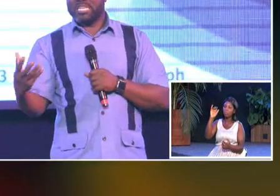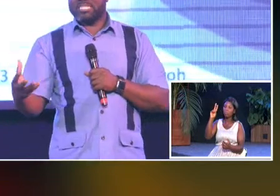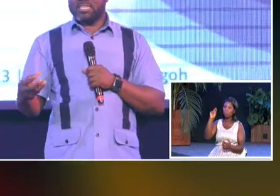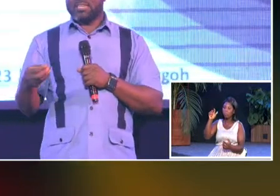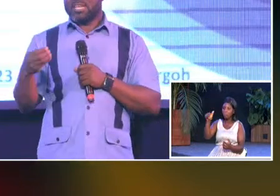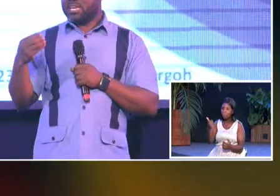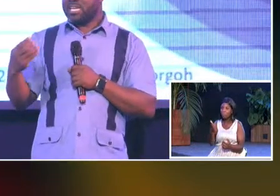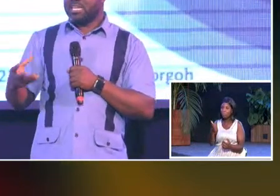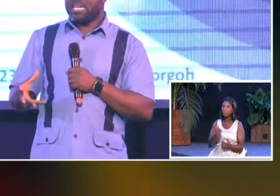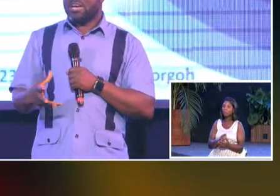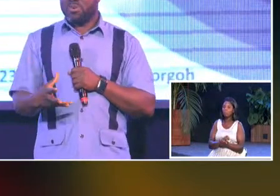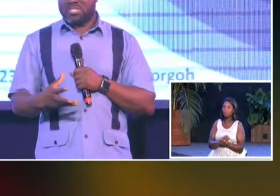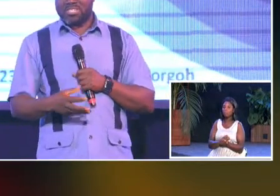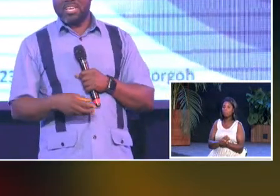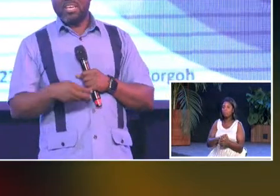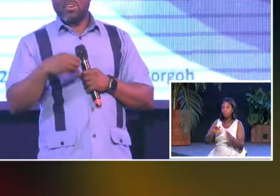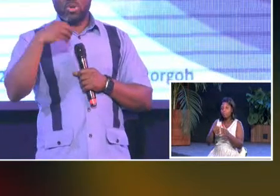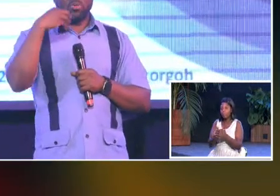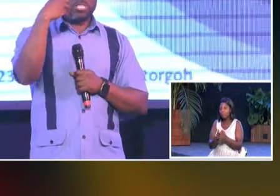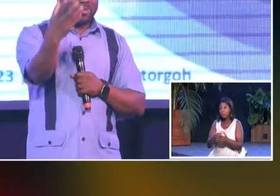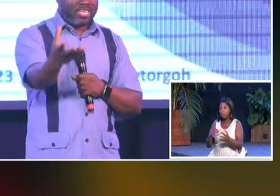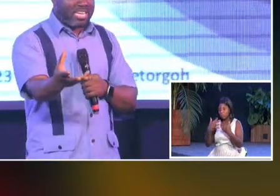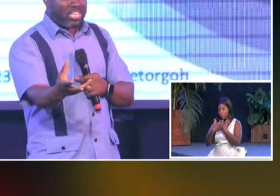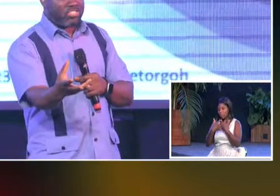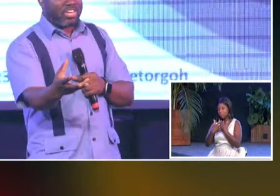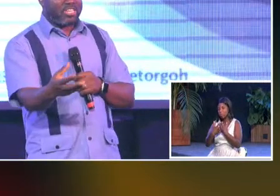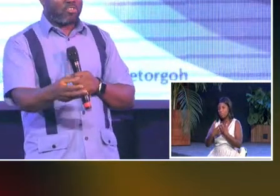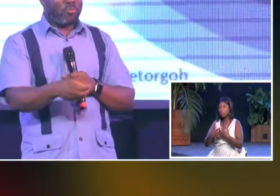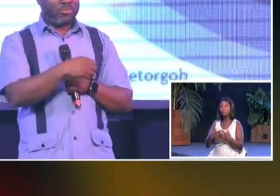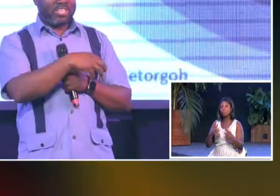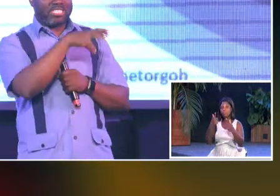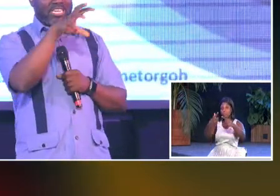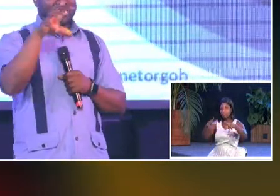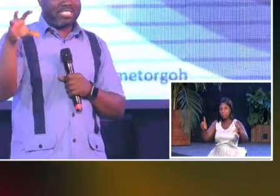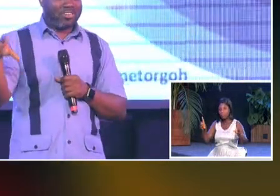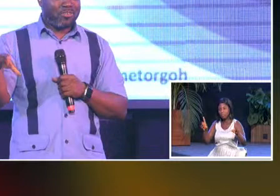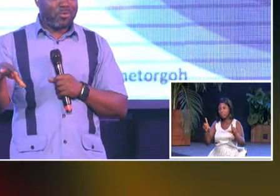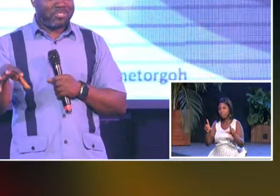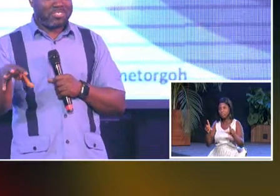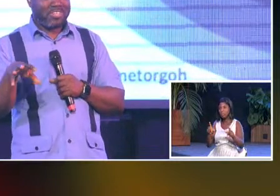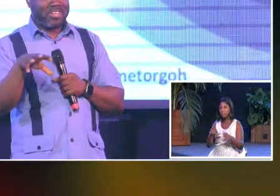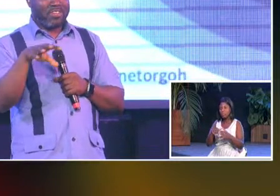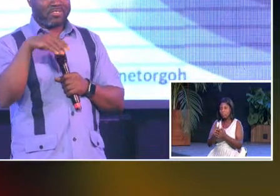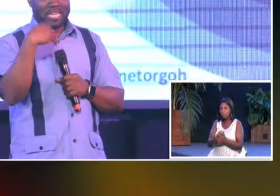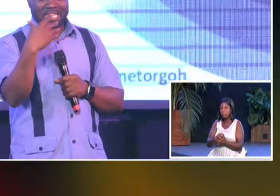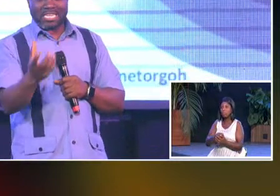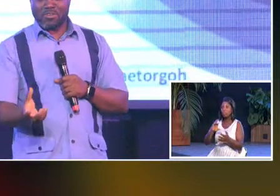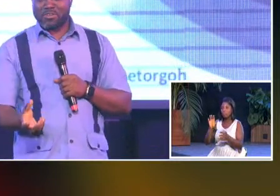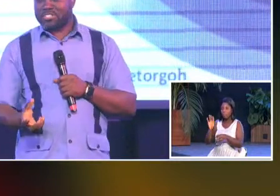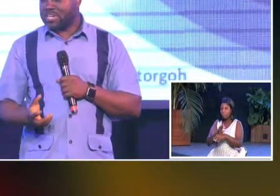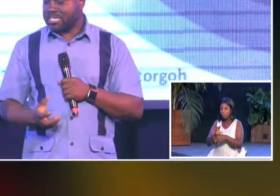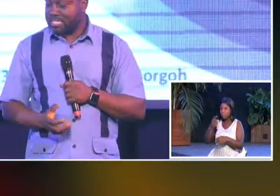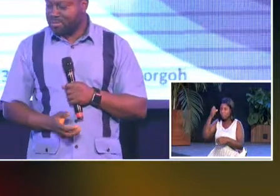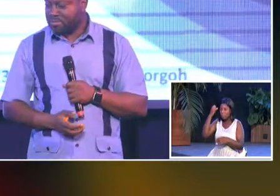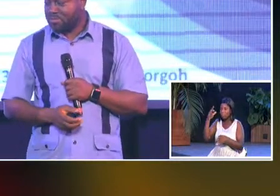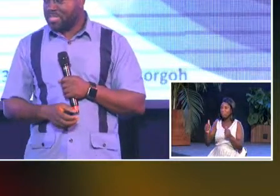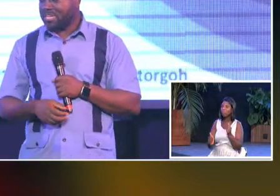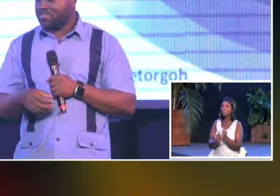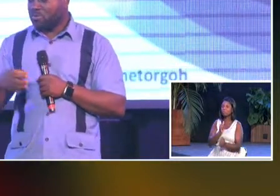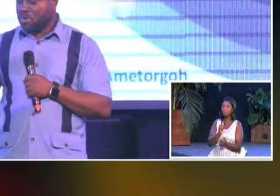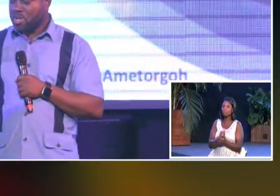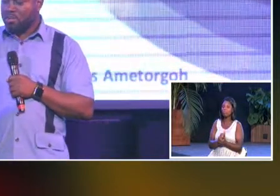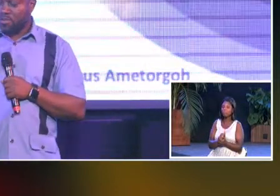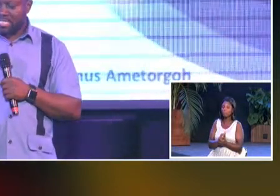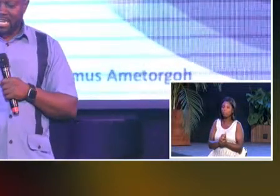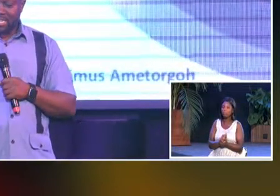the machine learning language. We will speak naturally. Computers understand codes. So that's how you instruct them to do that.